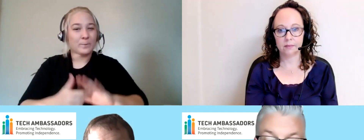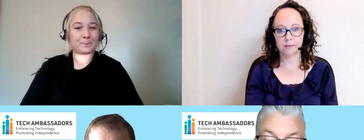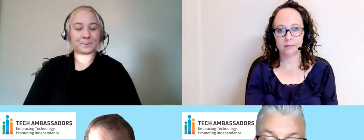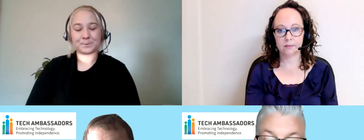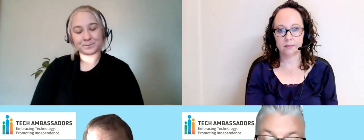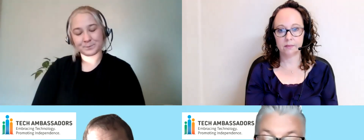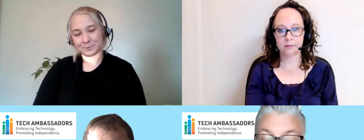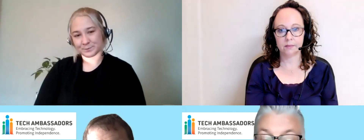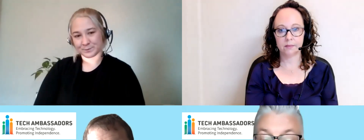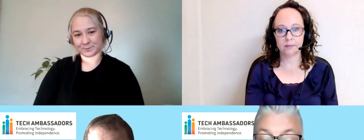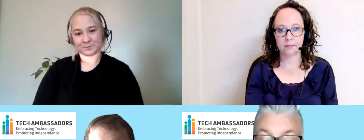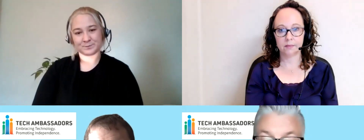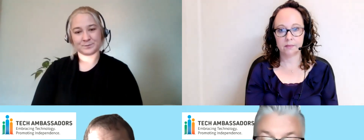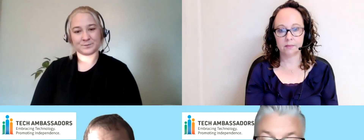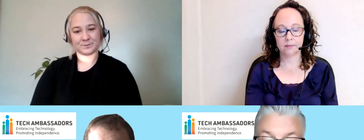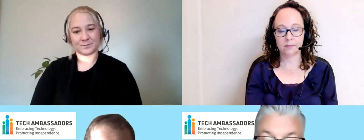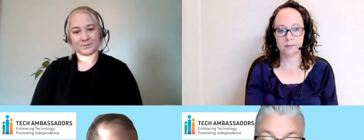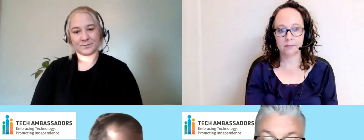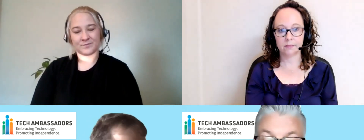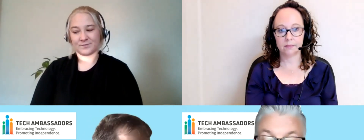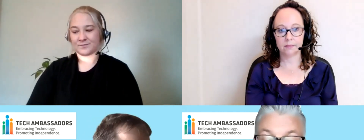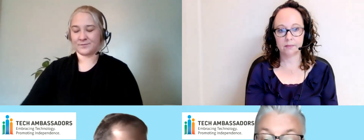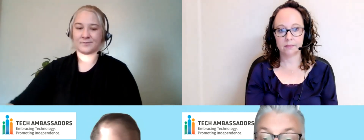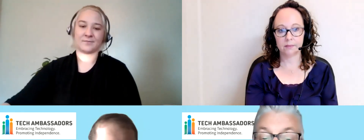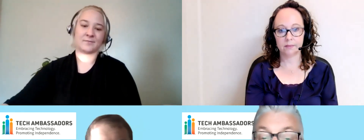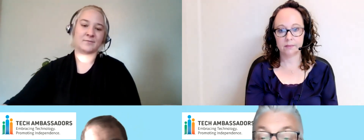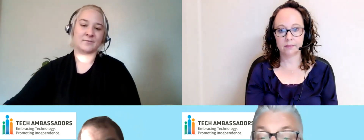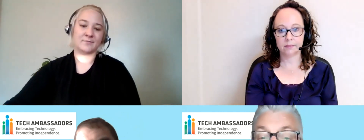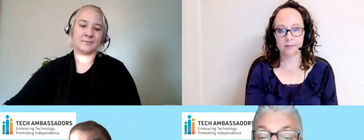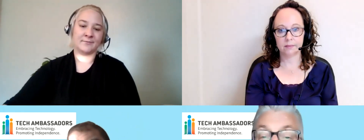we will do just that.